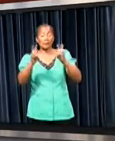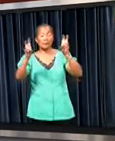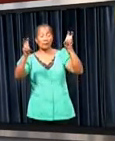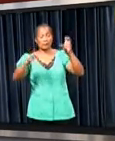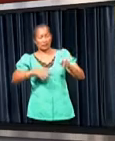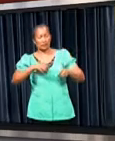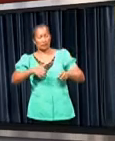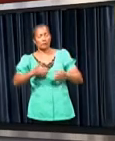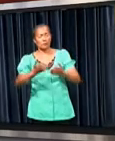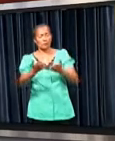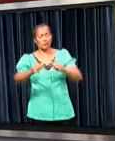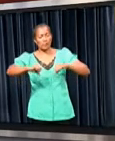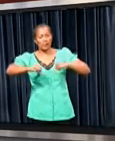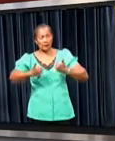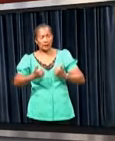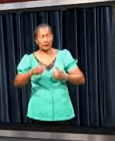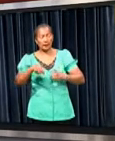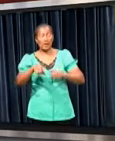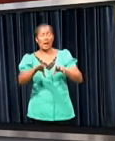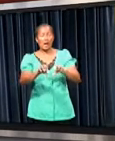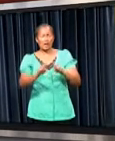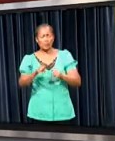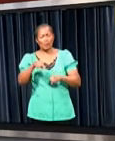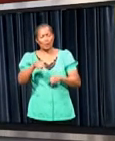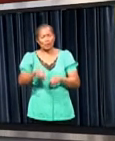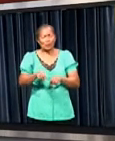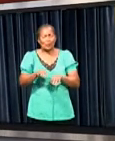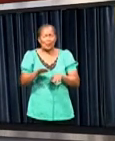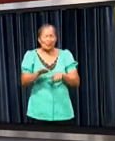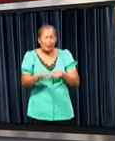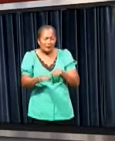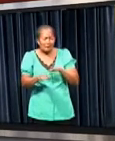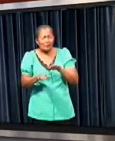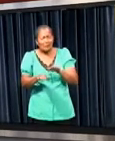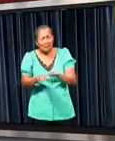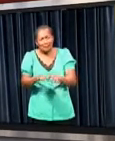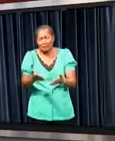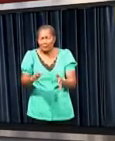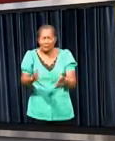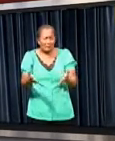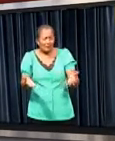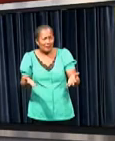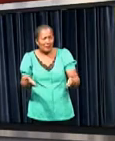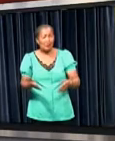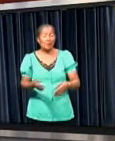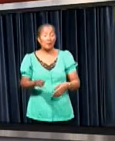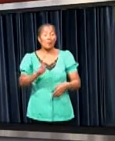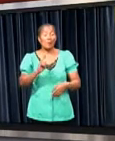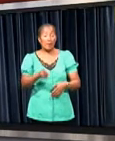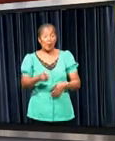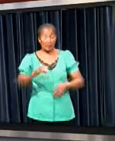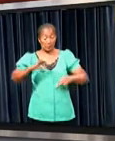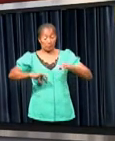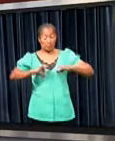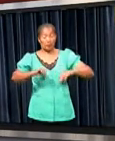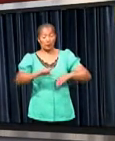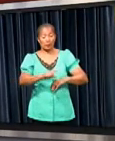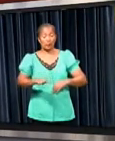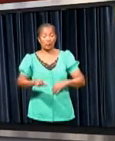approach has been so far experienced as slow and weak. Although the Minister of